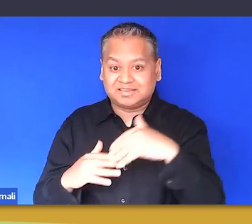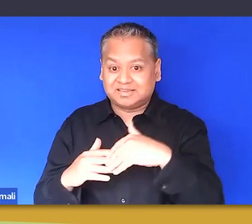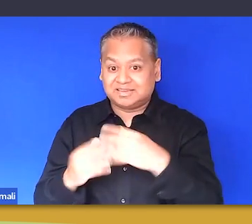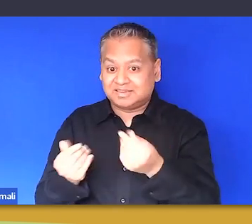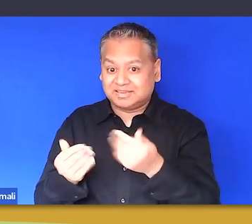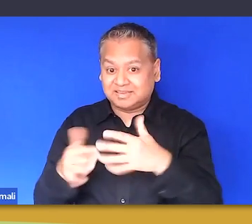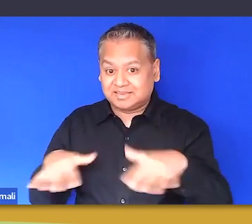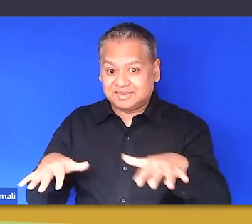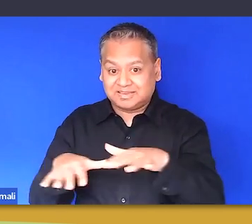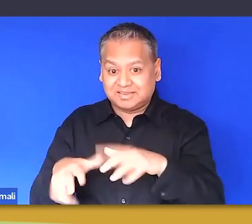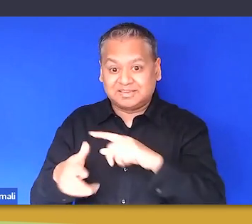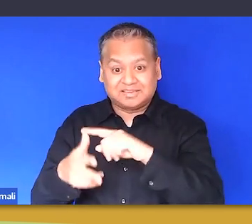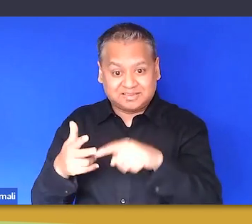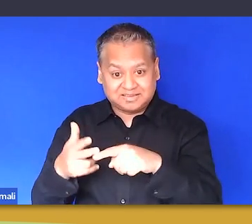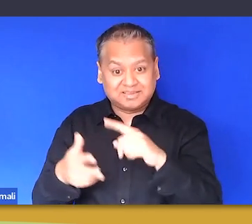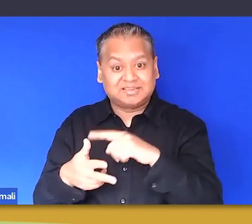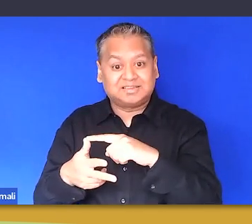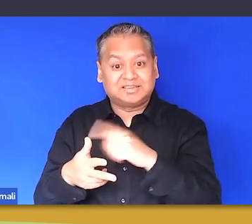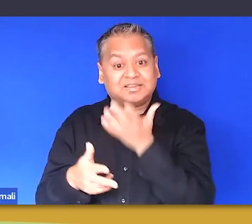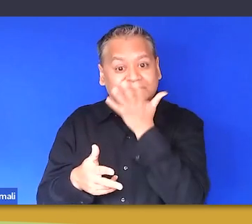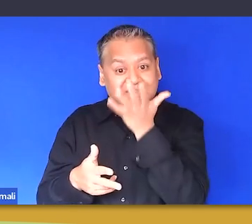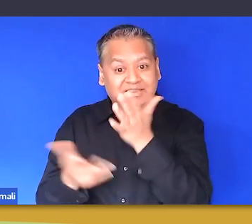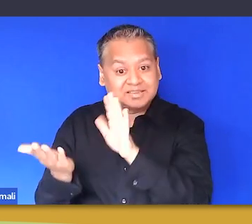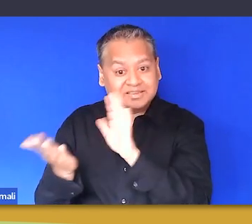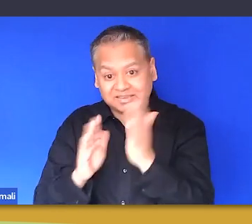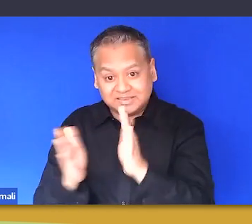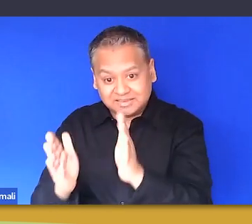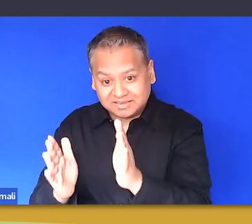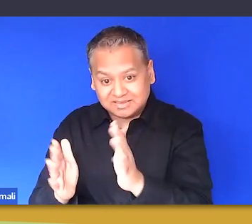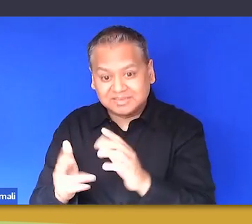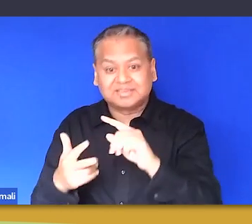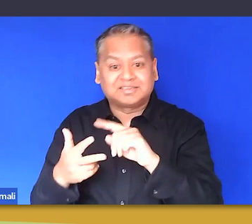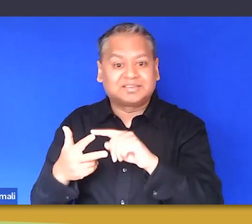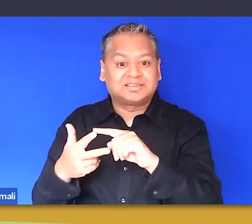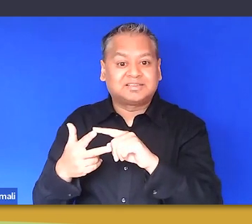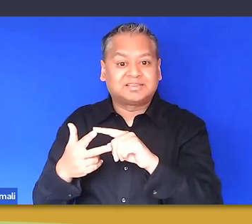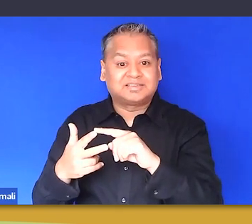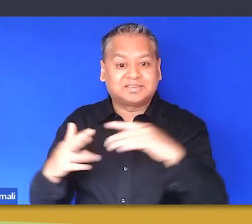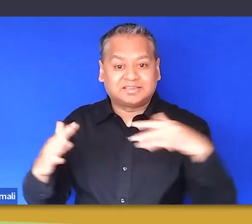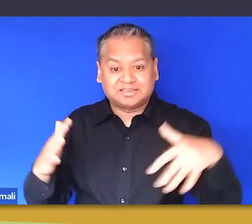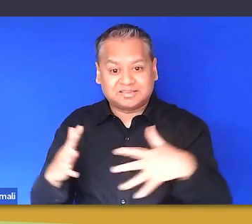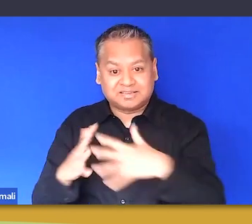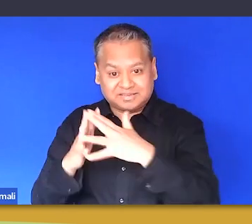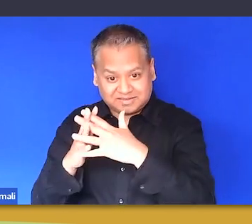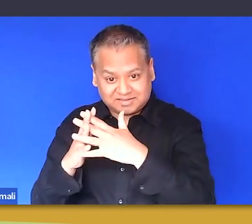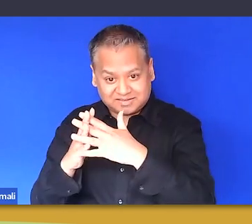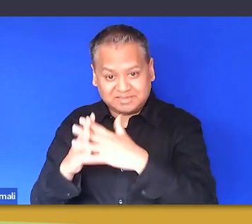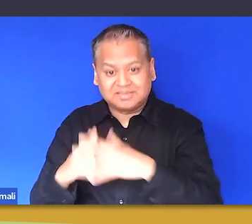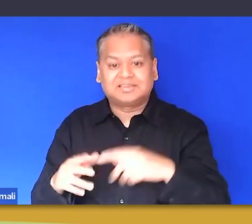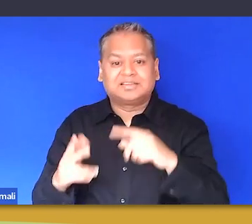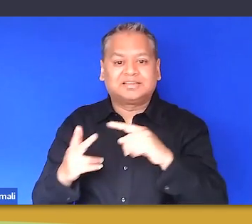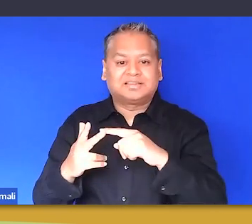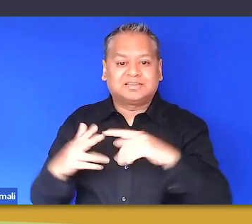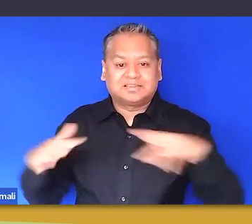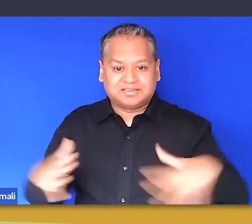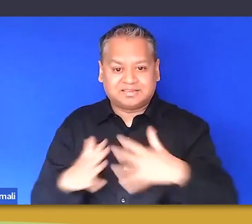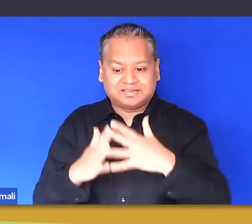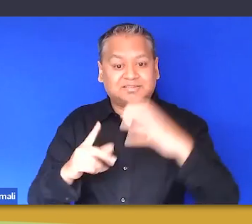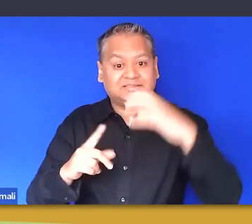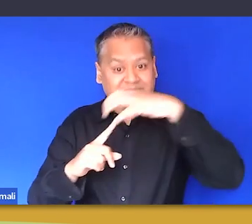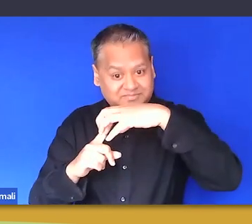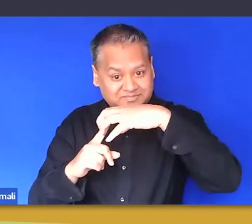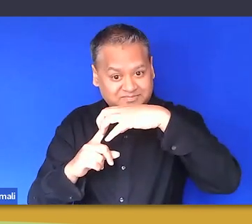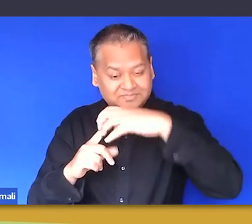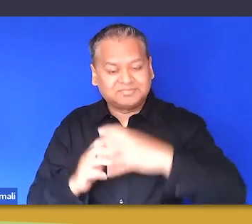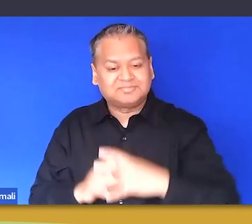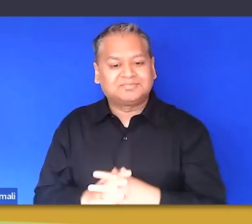and Tsleil-Waututh Nations, thank you very much to the Government of British Columbia for honoring me with the Emerging Leader